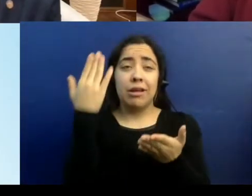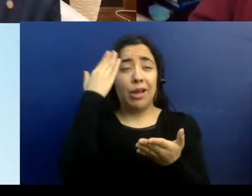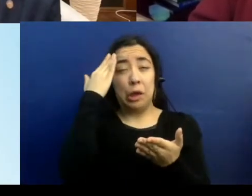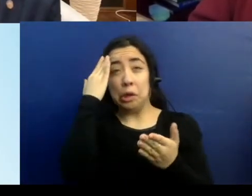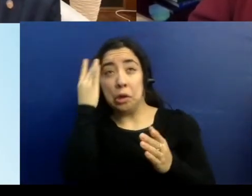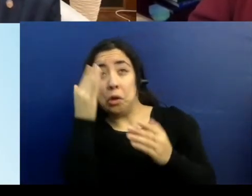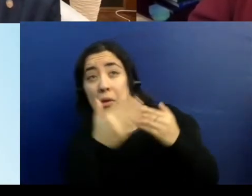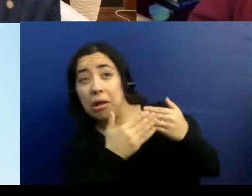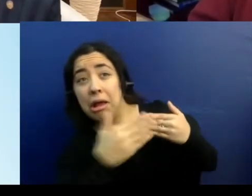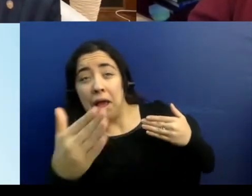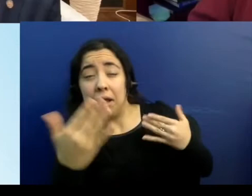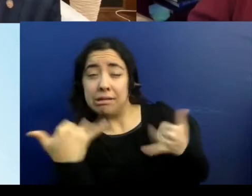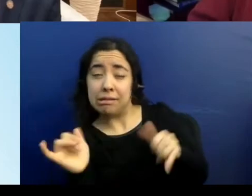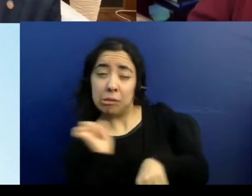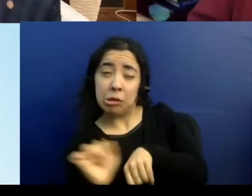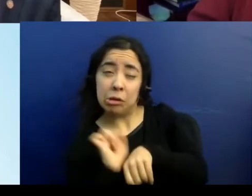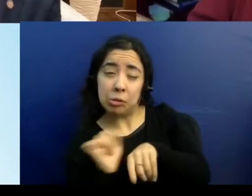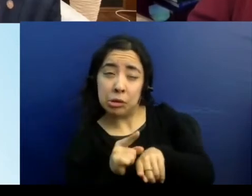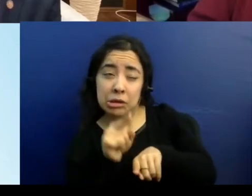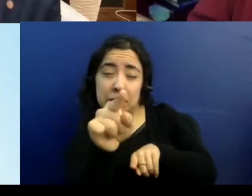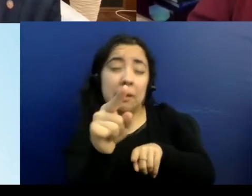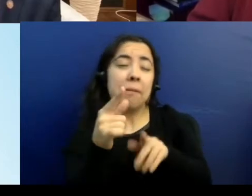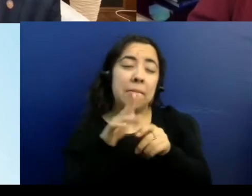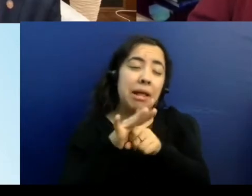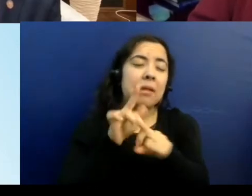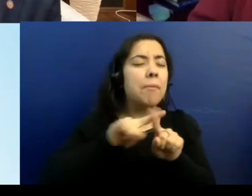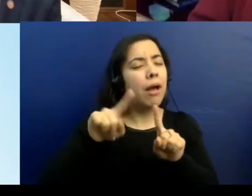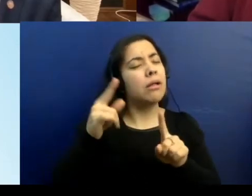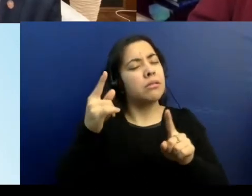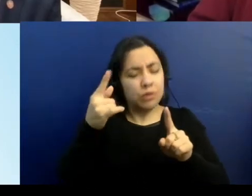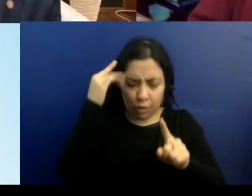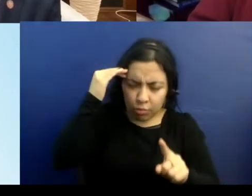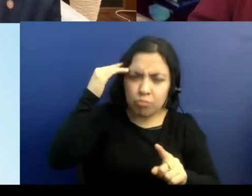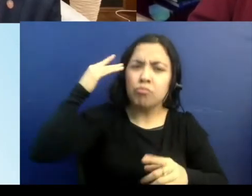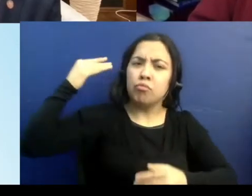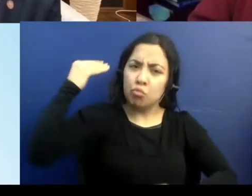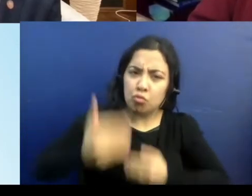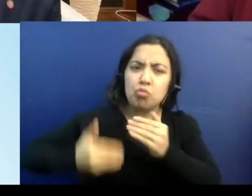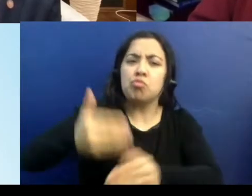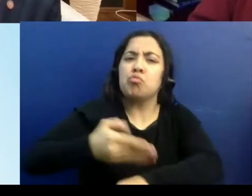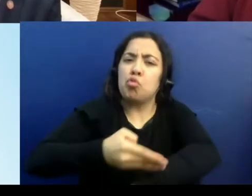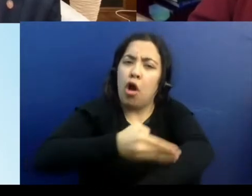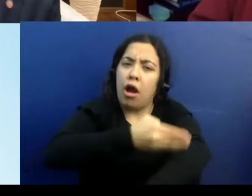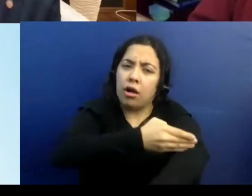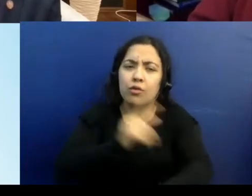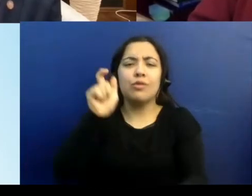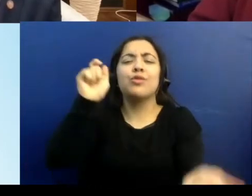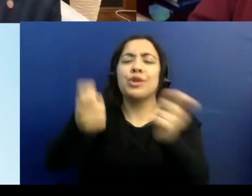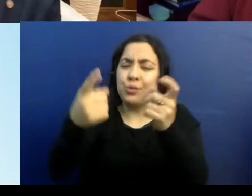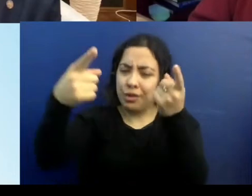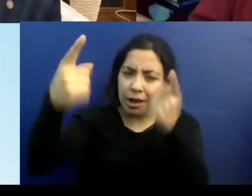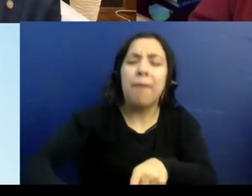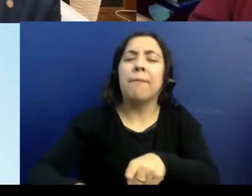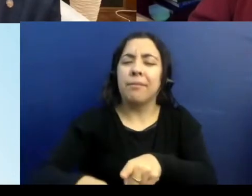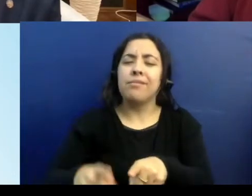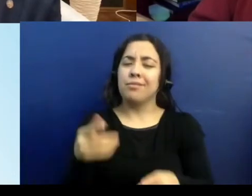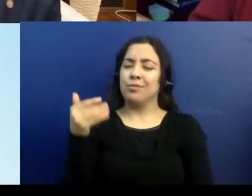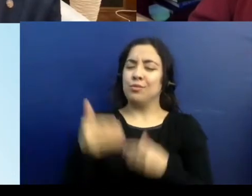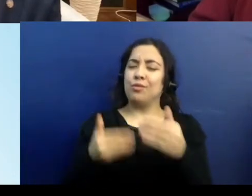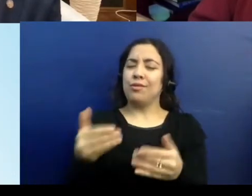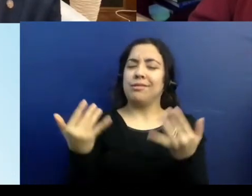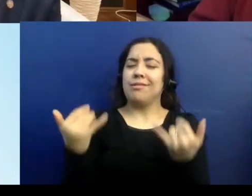but we'll make progress, right? Change is going to come. We're making progress even now. All